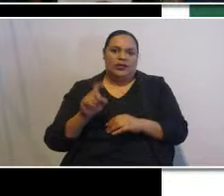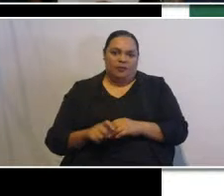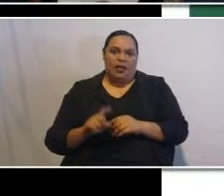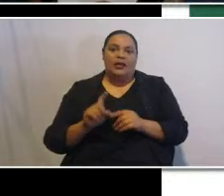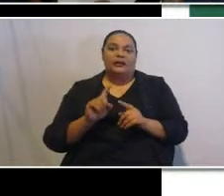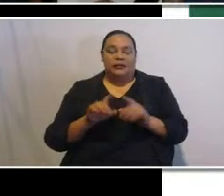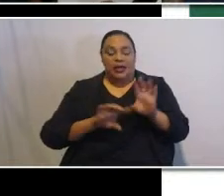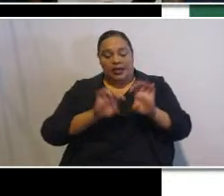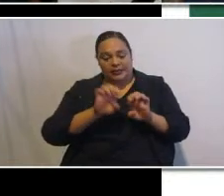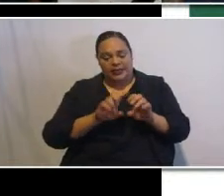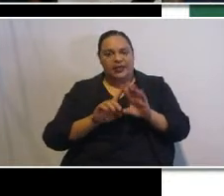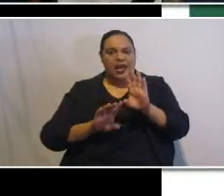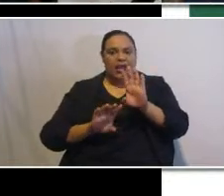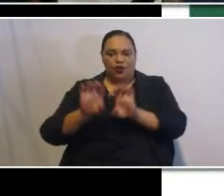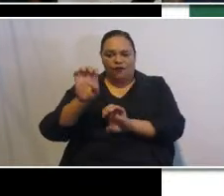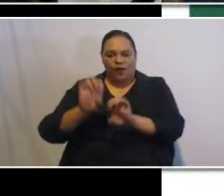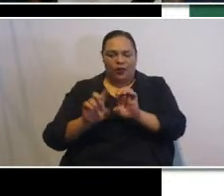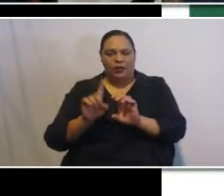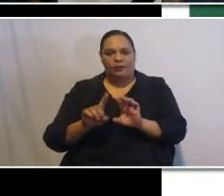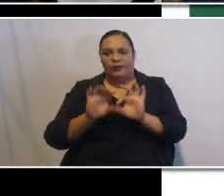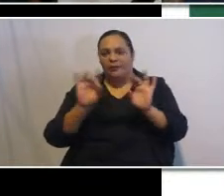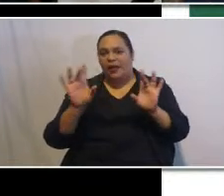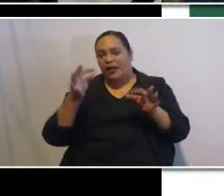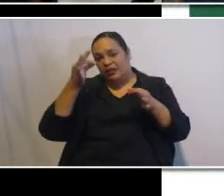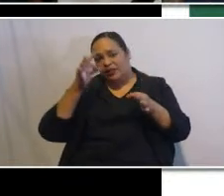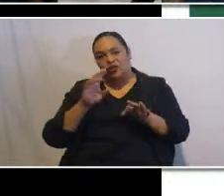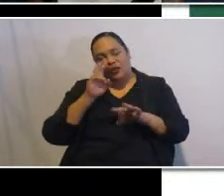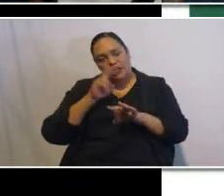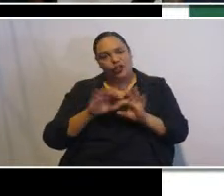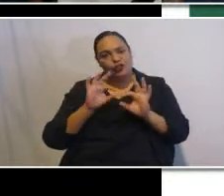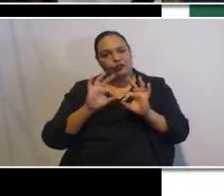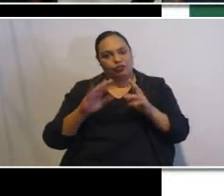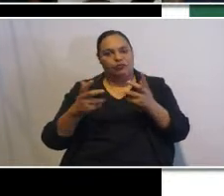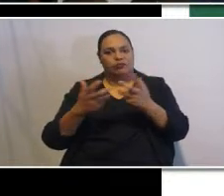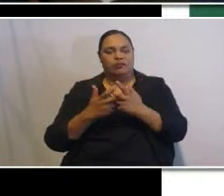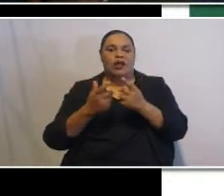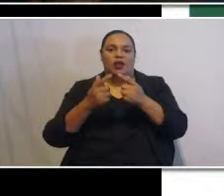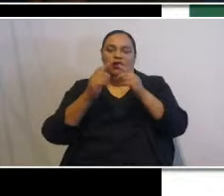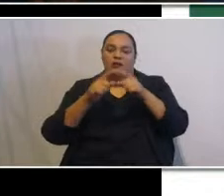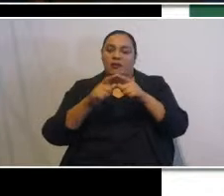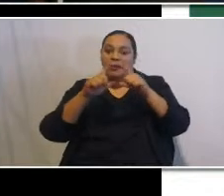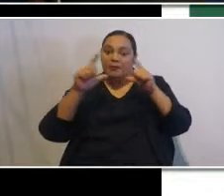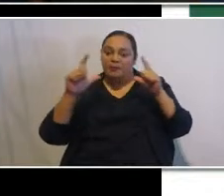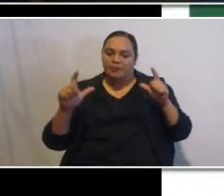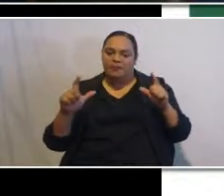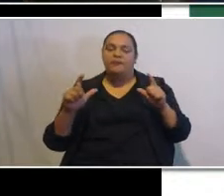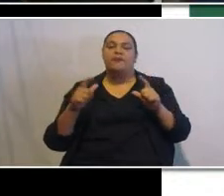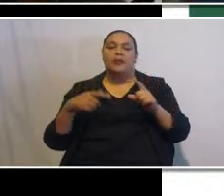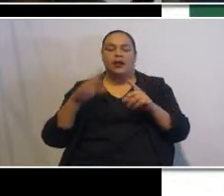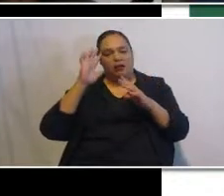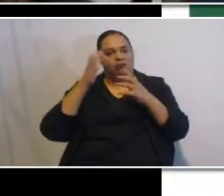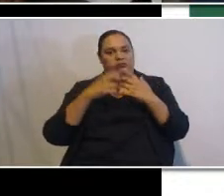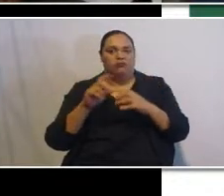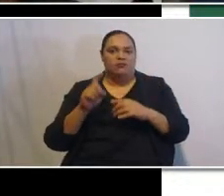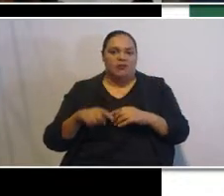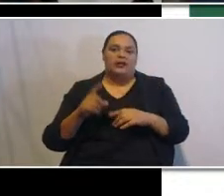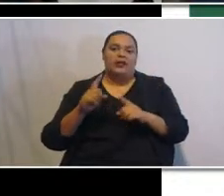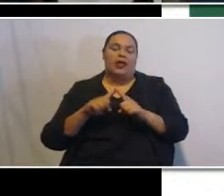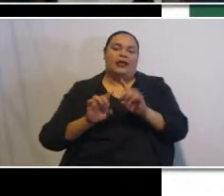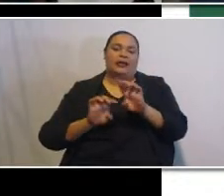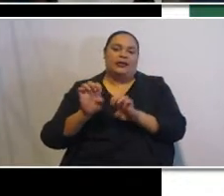assessed, and evaluated, and decisions must be appropriate in the light of such consideration and